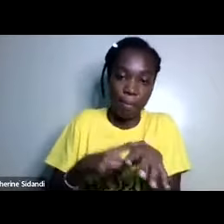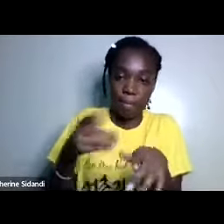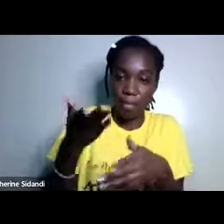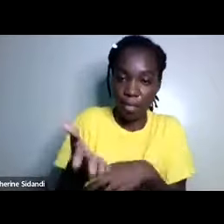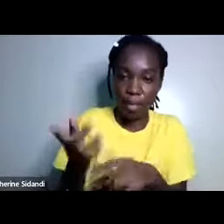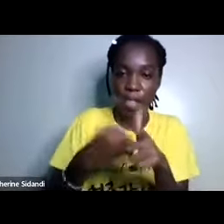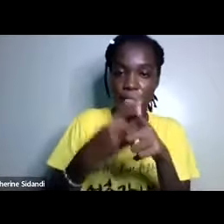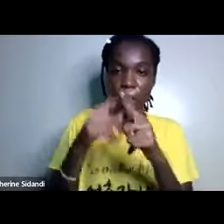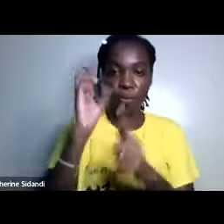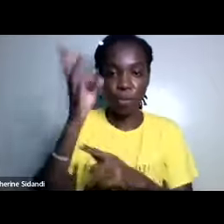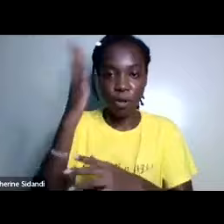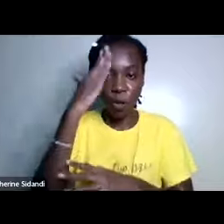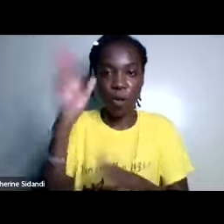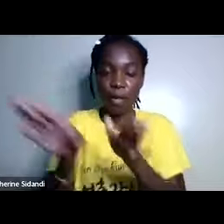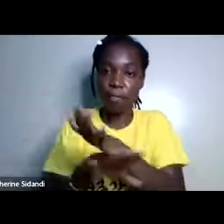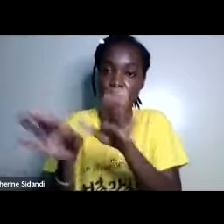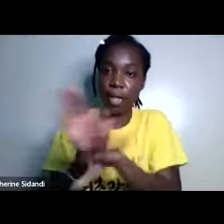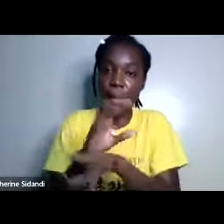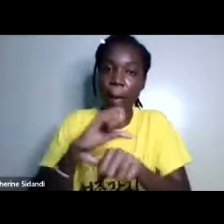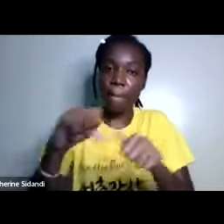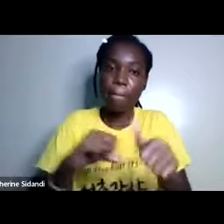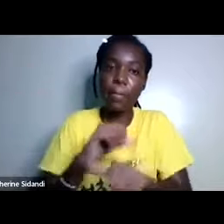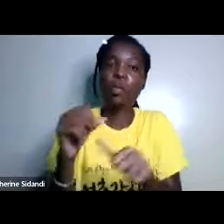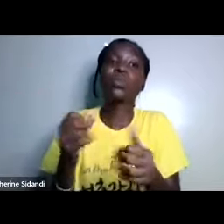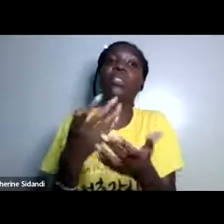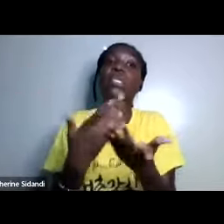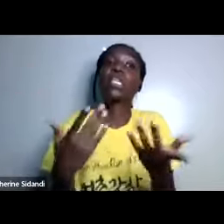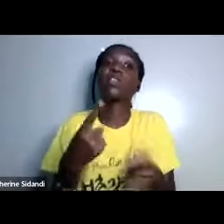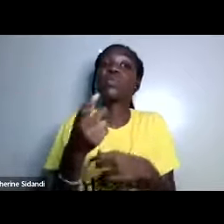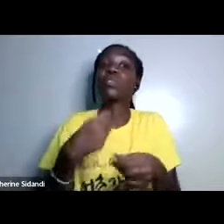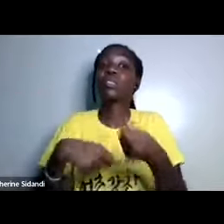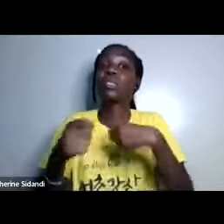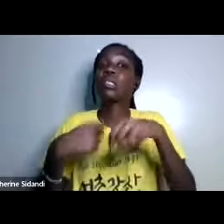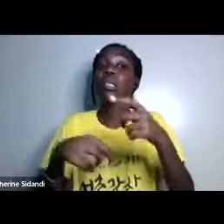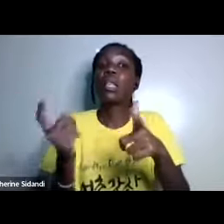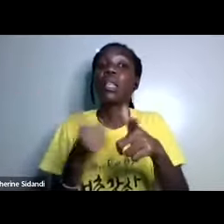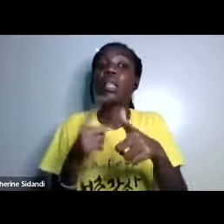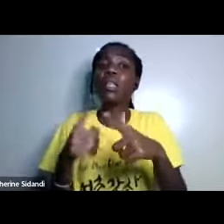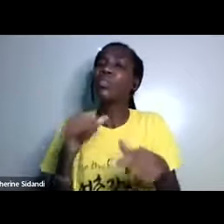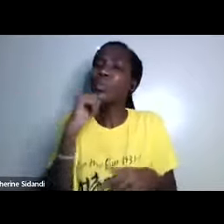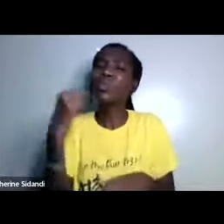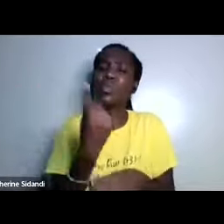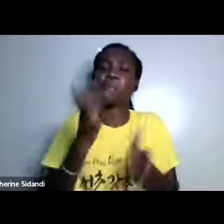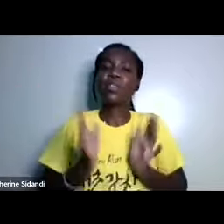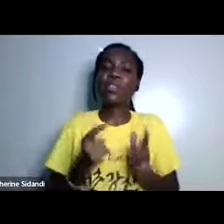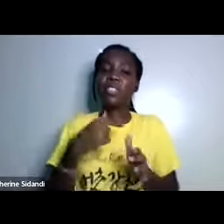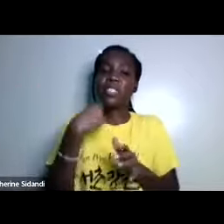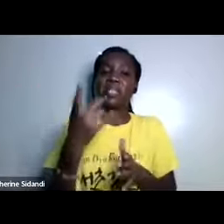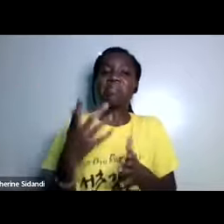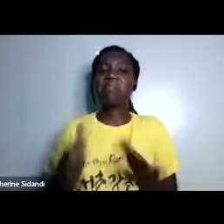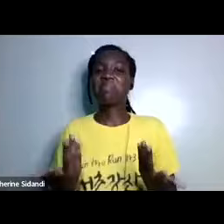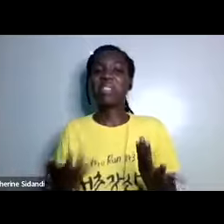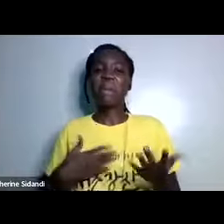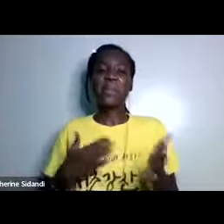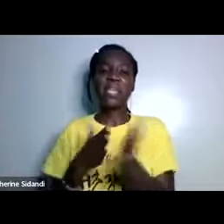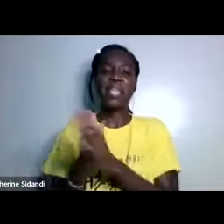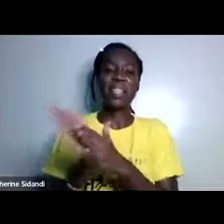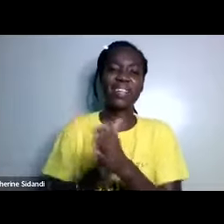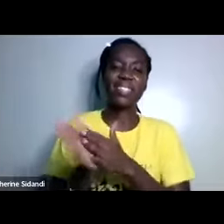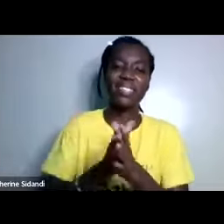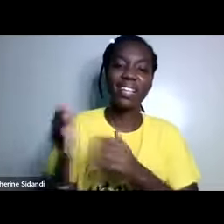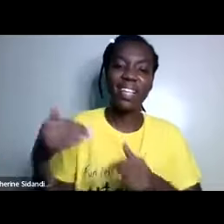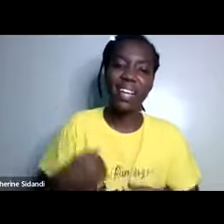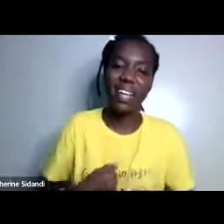about your product. That means they're serious about your product. It's not someone who just says, I'm more interested. In the funnel, you will ask them questions